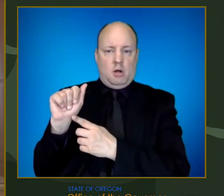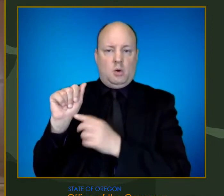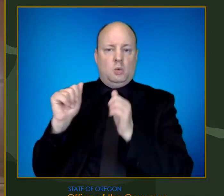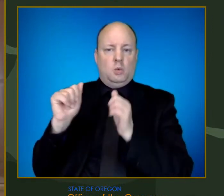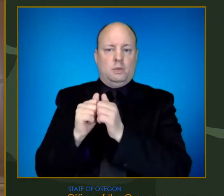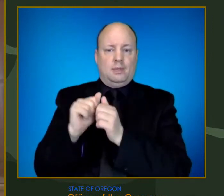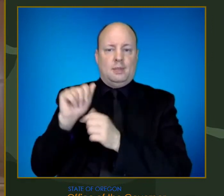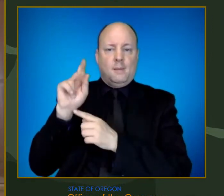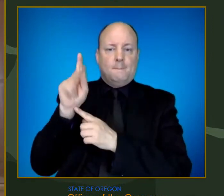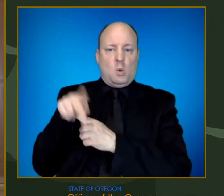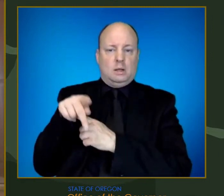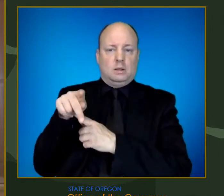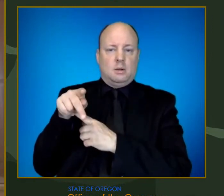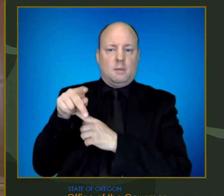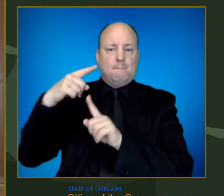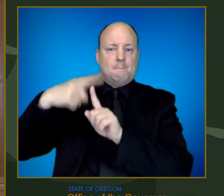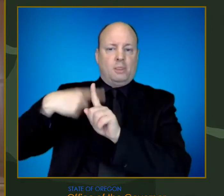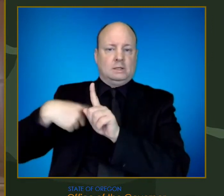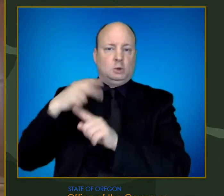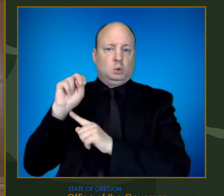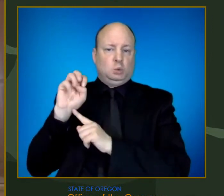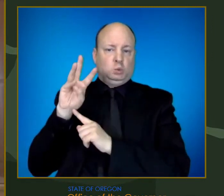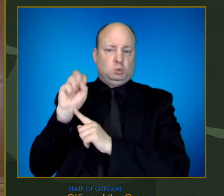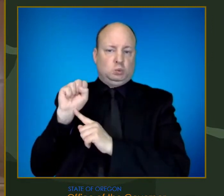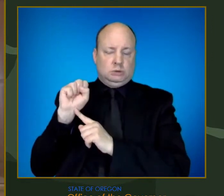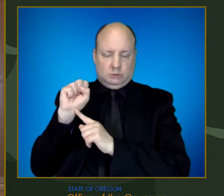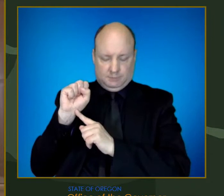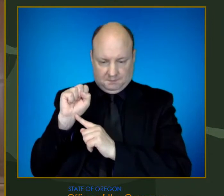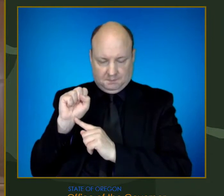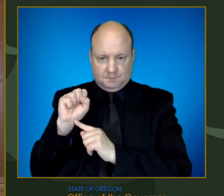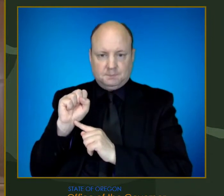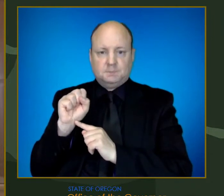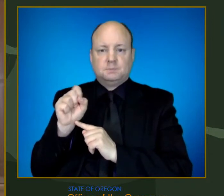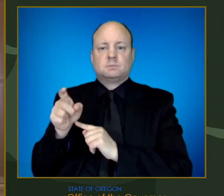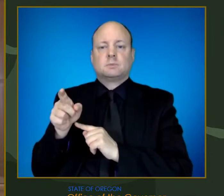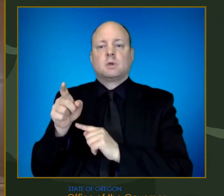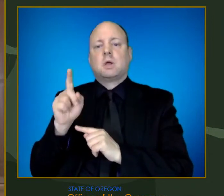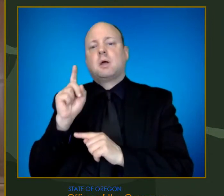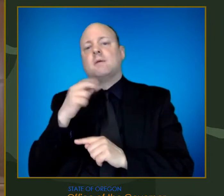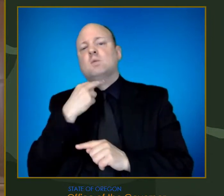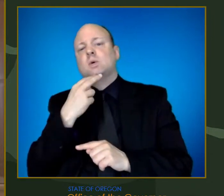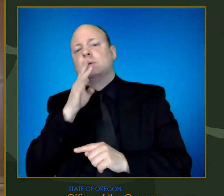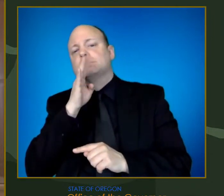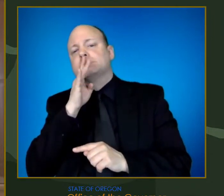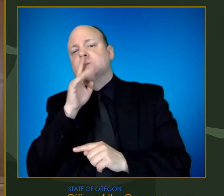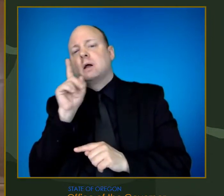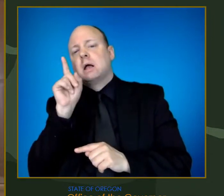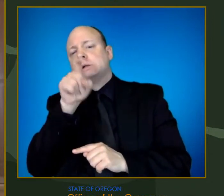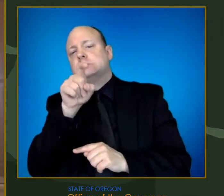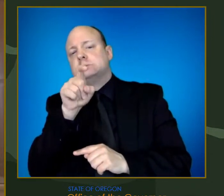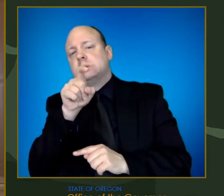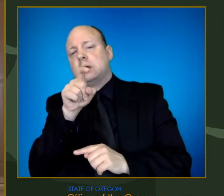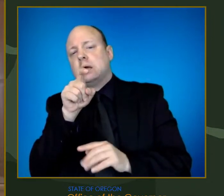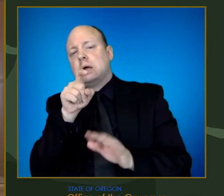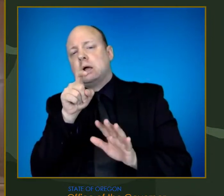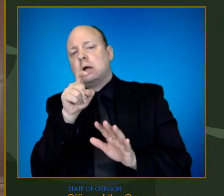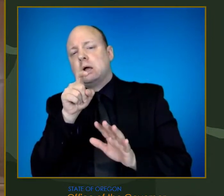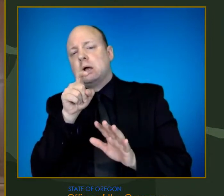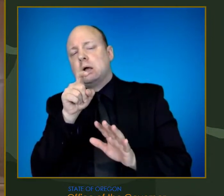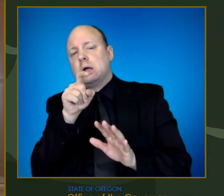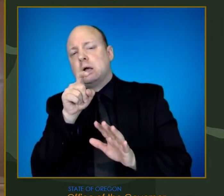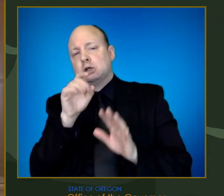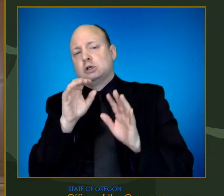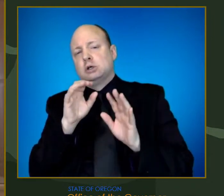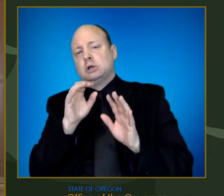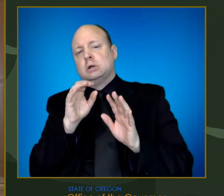said, Monday marks your deadline for a return to at least partial in-person school for middle and high schoolers statewide. But we know